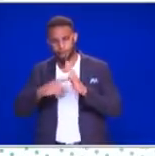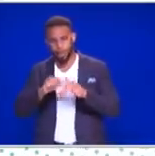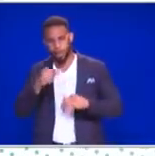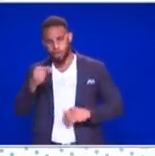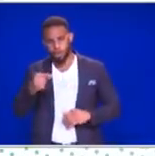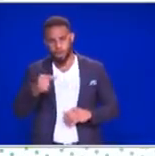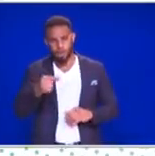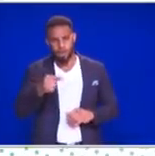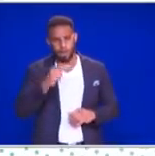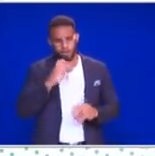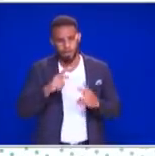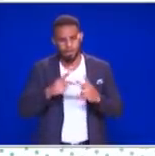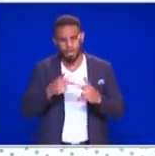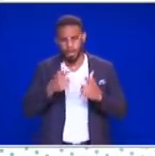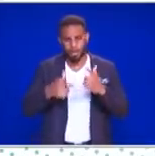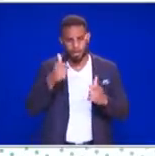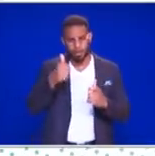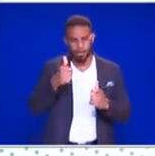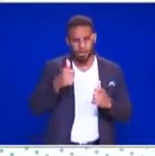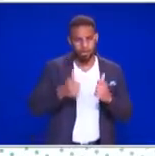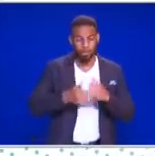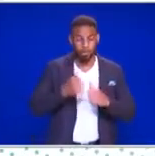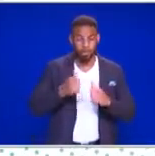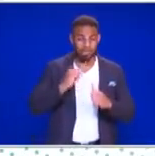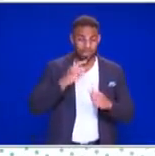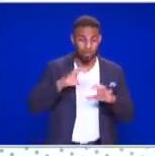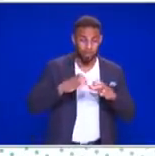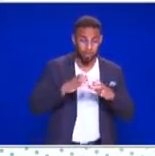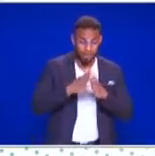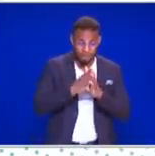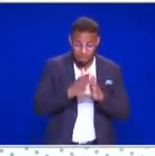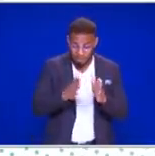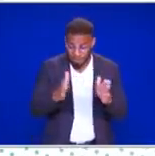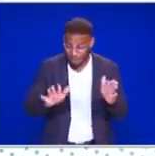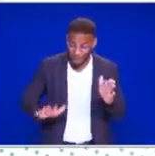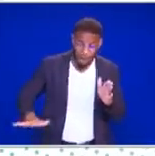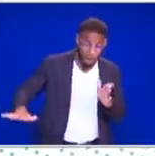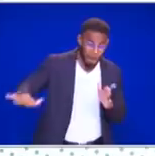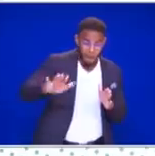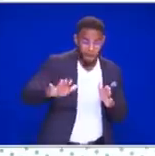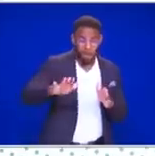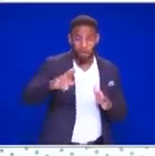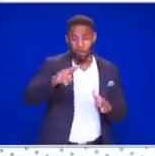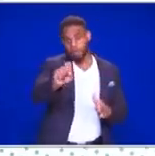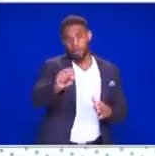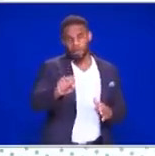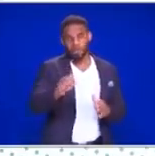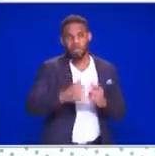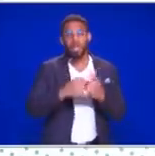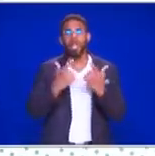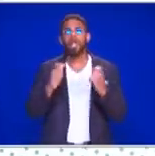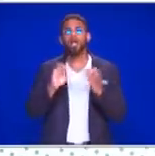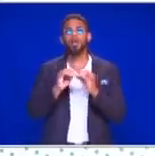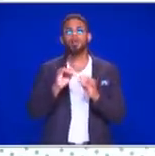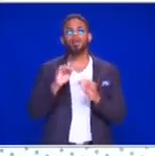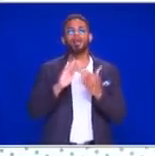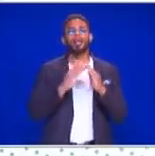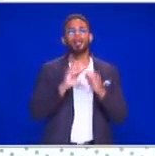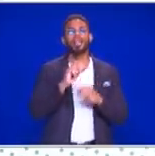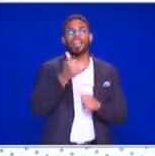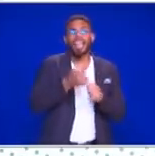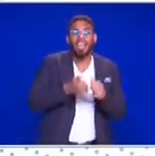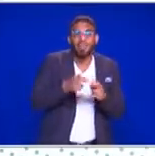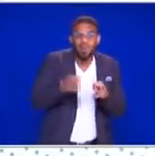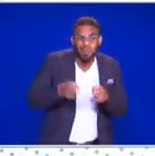in green, was the second most prevalent group and spanned the entire continental United States, with large numbers of counties in